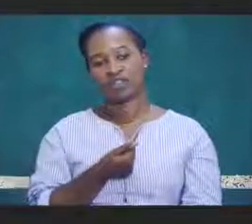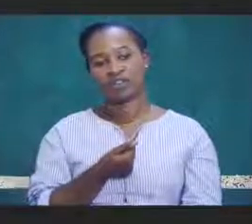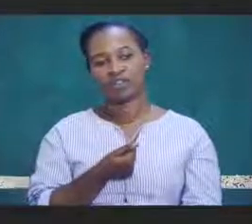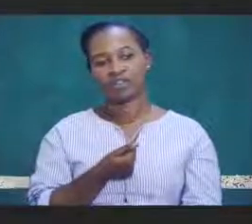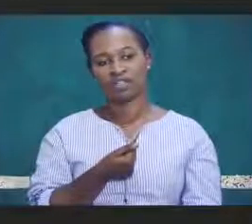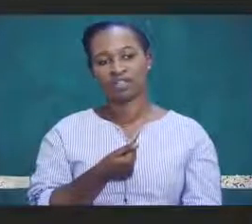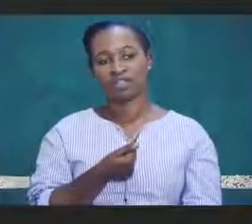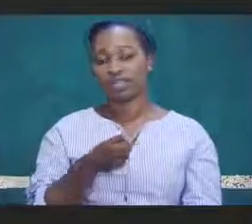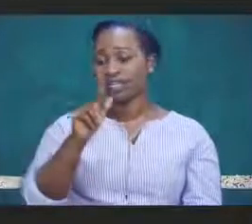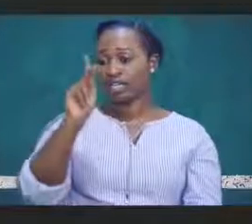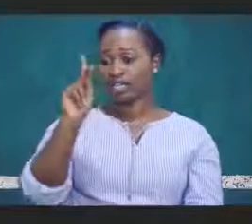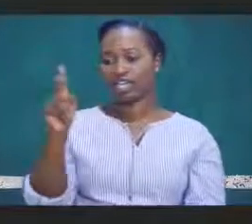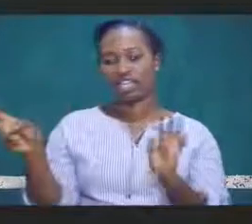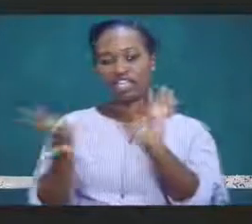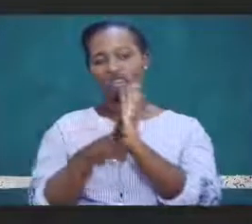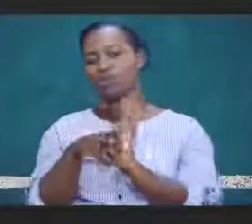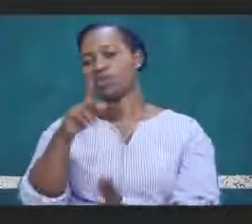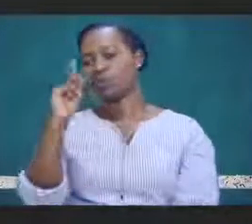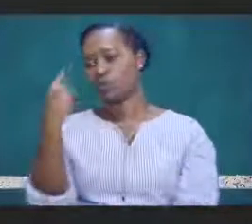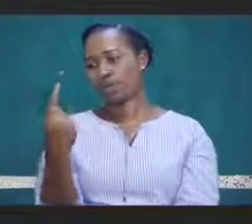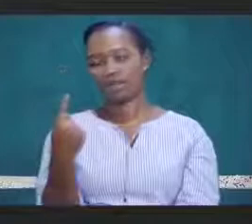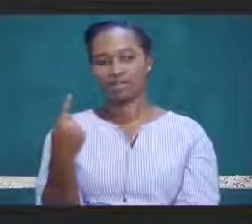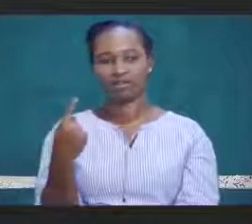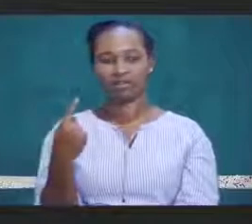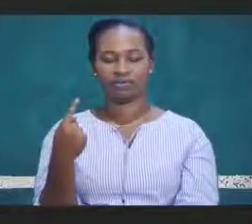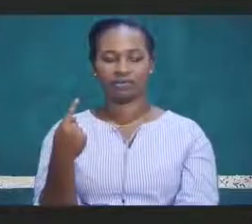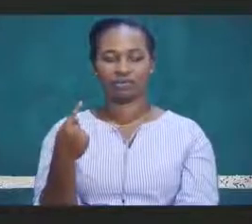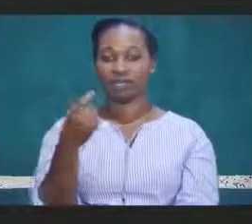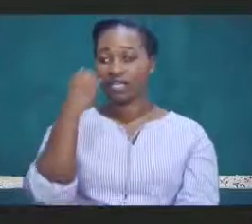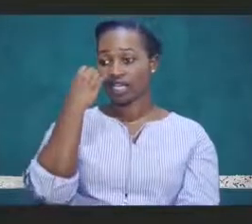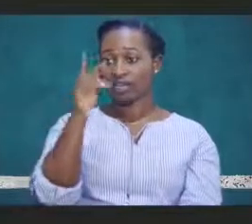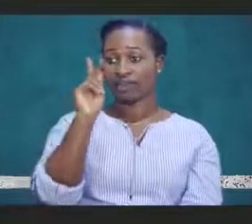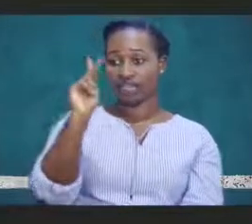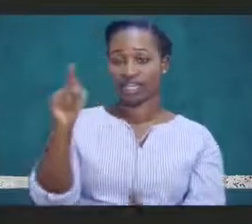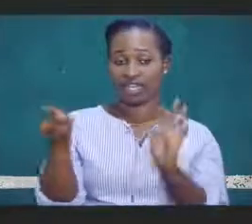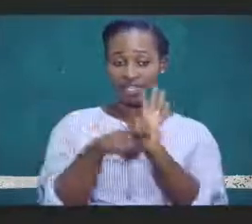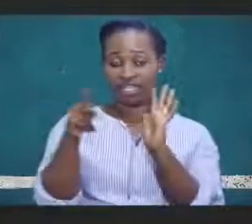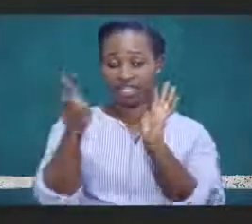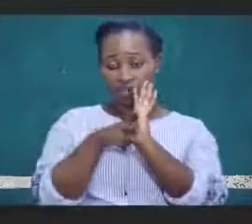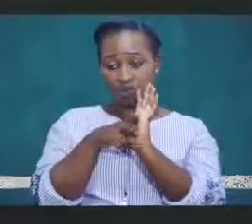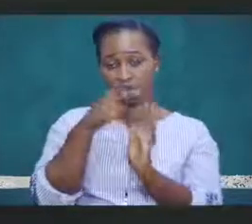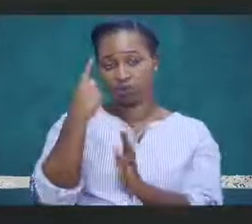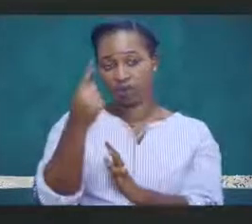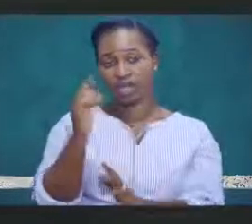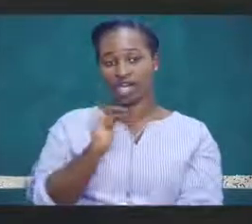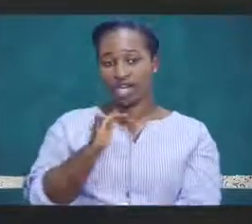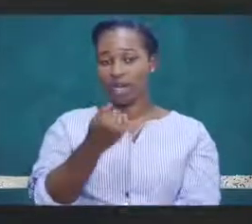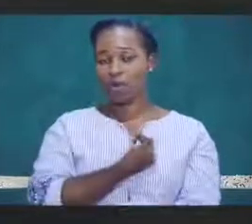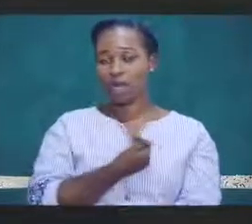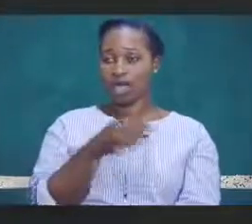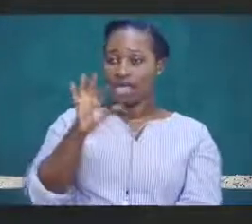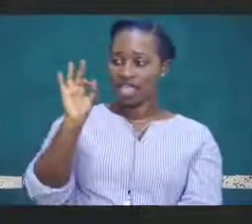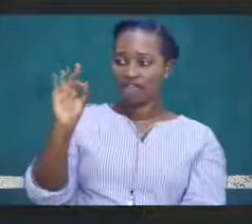value of K will be equal to 1. So if K is equal to 1, our equation